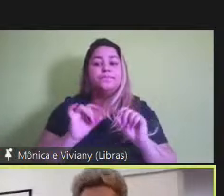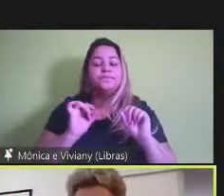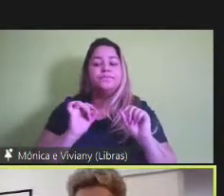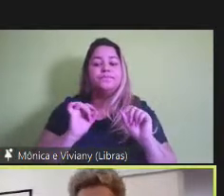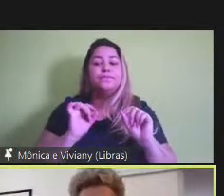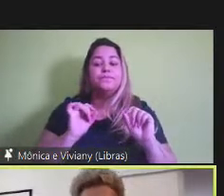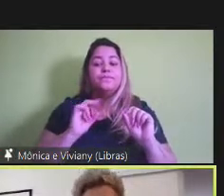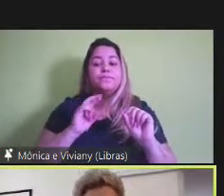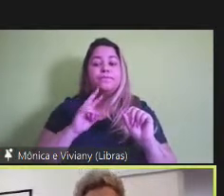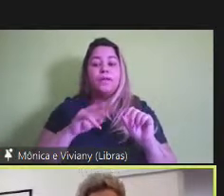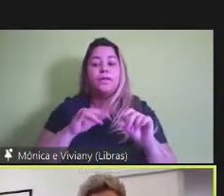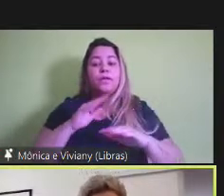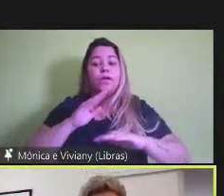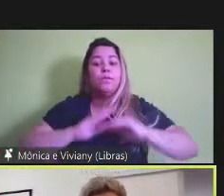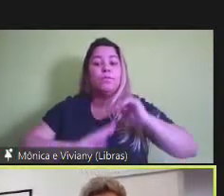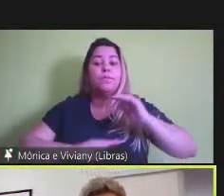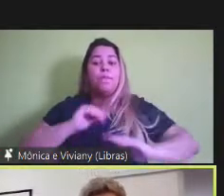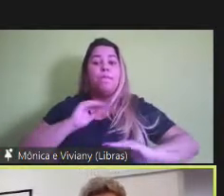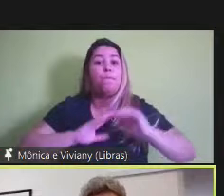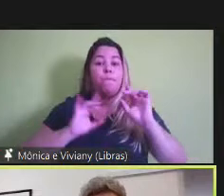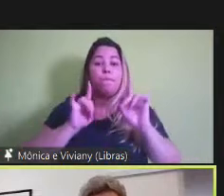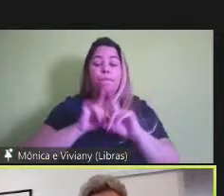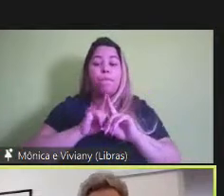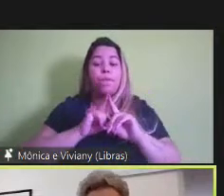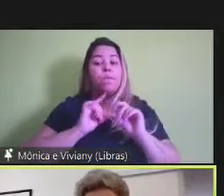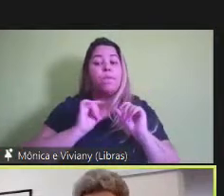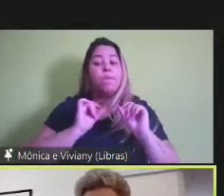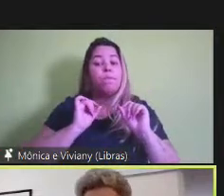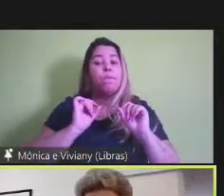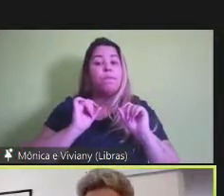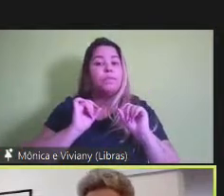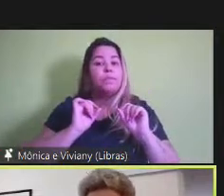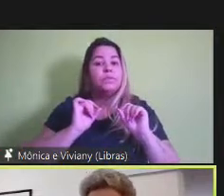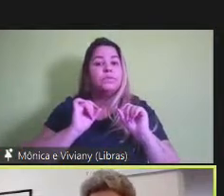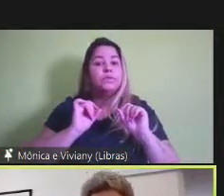fundamental for collaborative